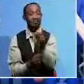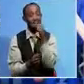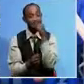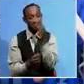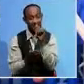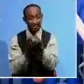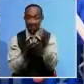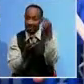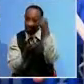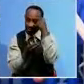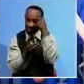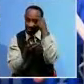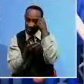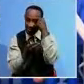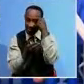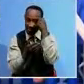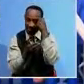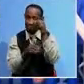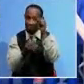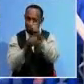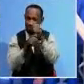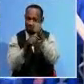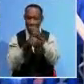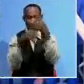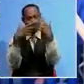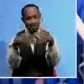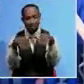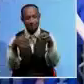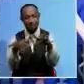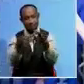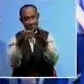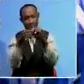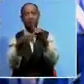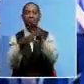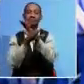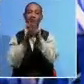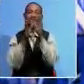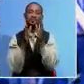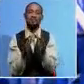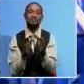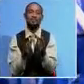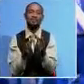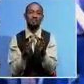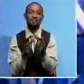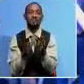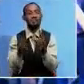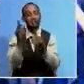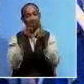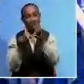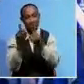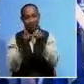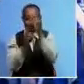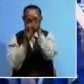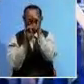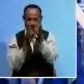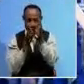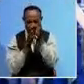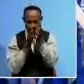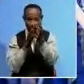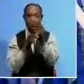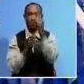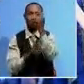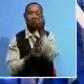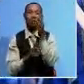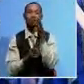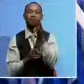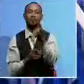that his government is expeditiously working towards uniting Zambians. The people decided to move in one direction.